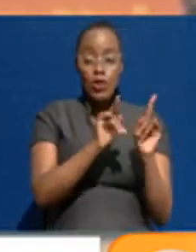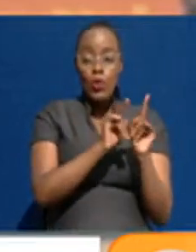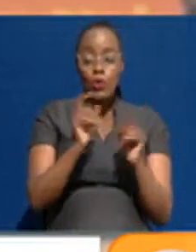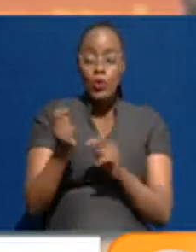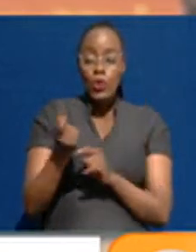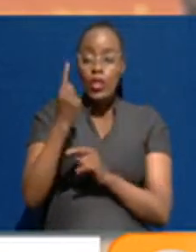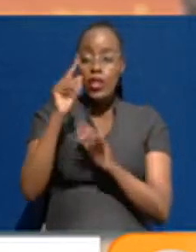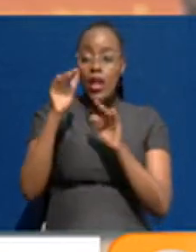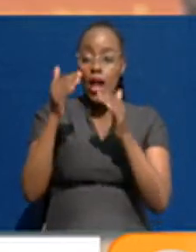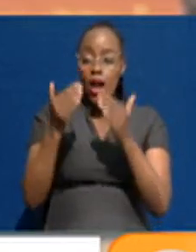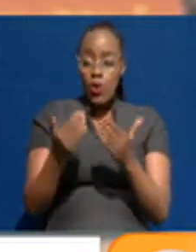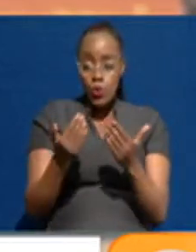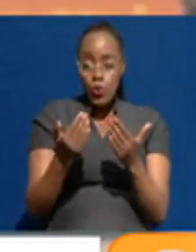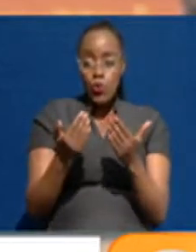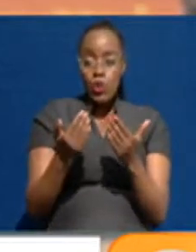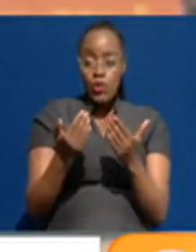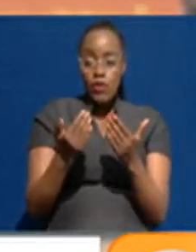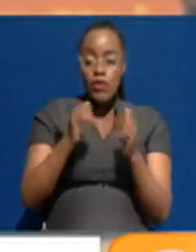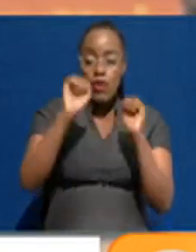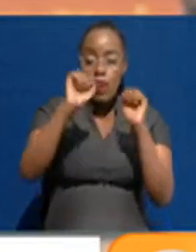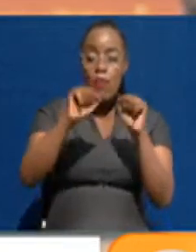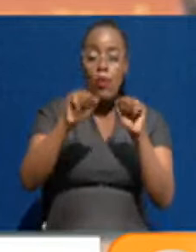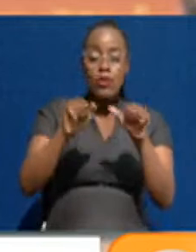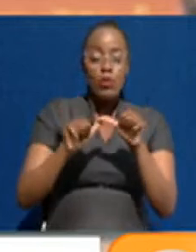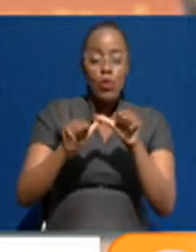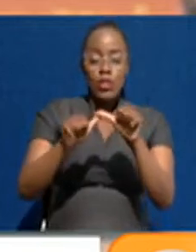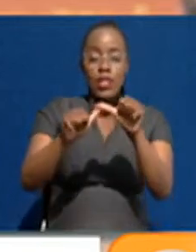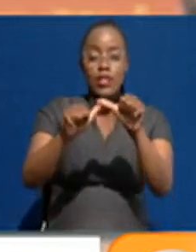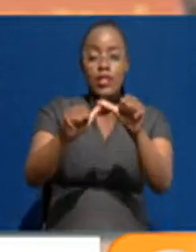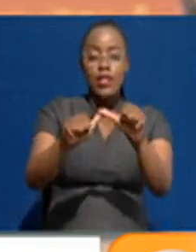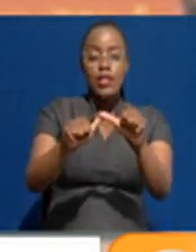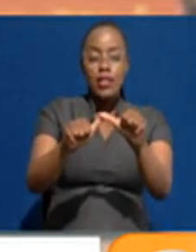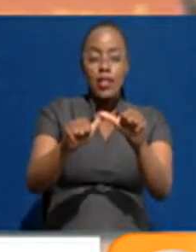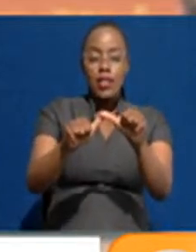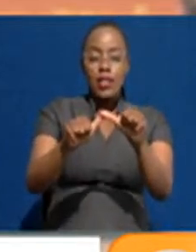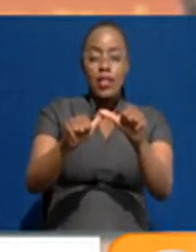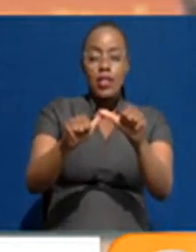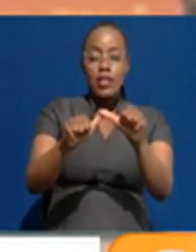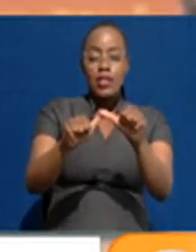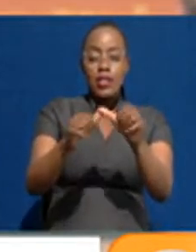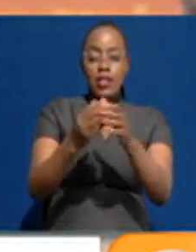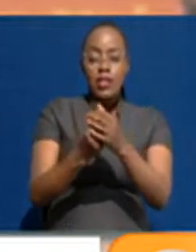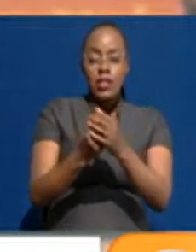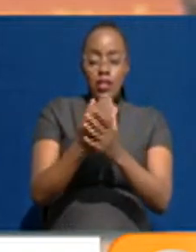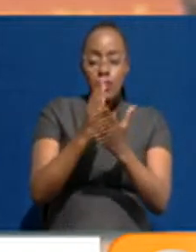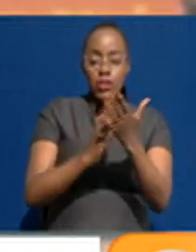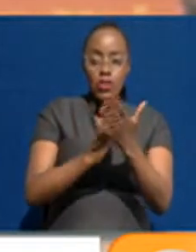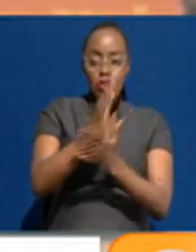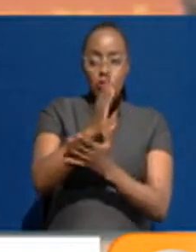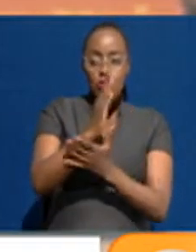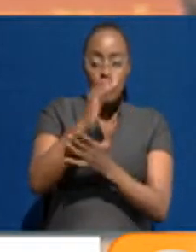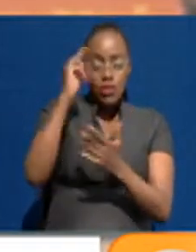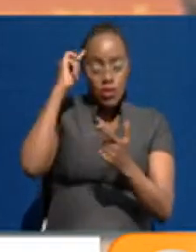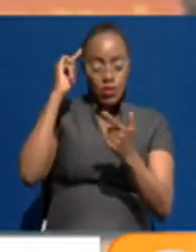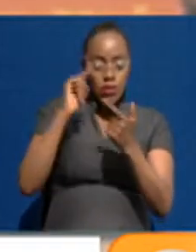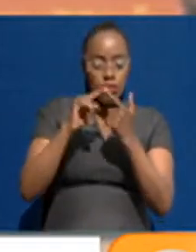understanding how they can sustain, grow, and protect their